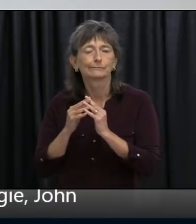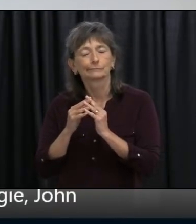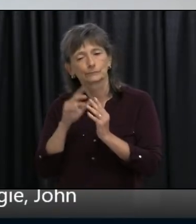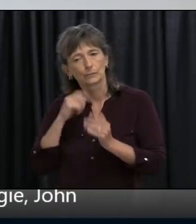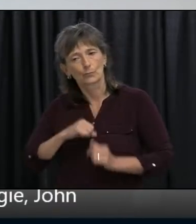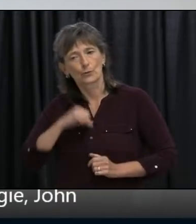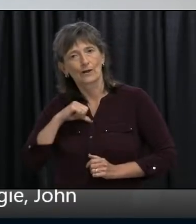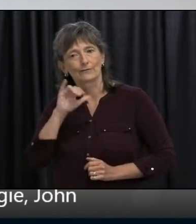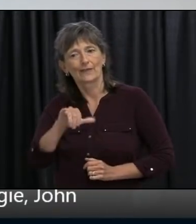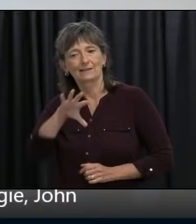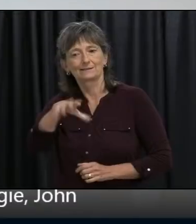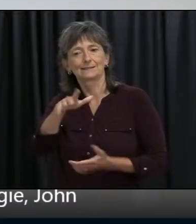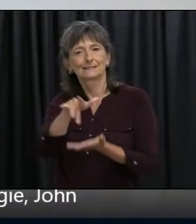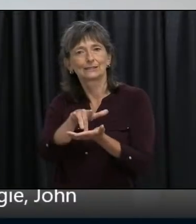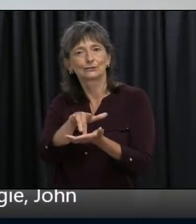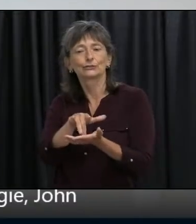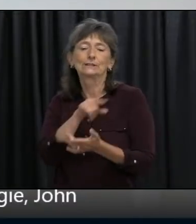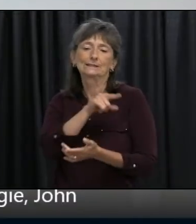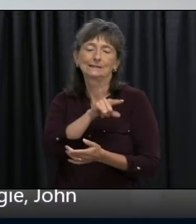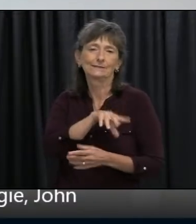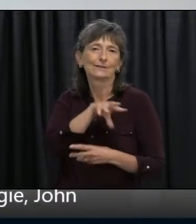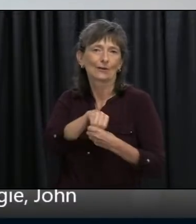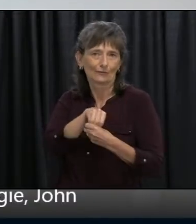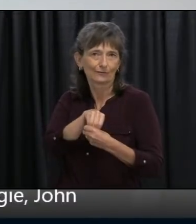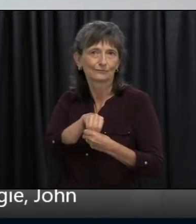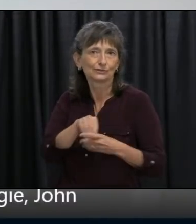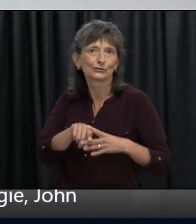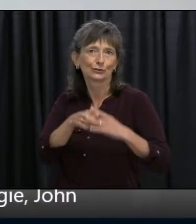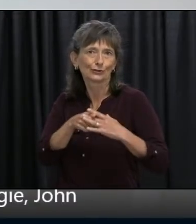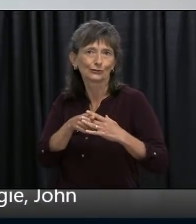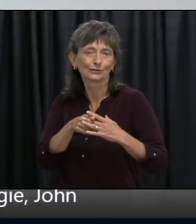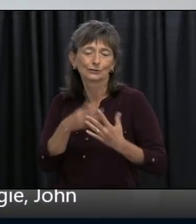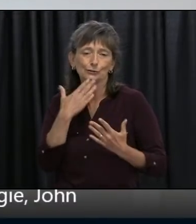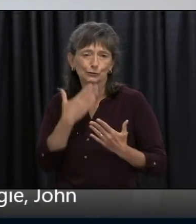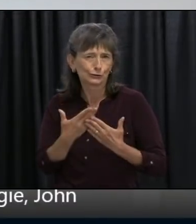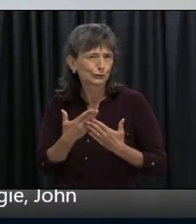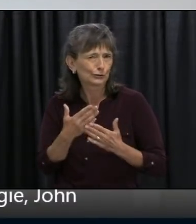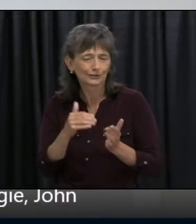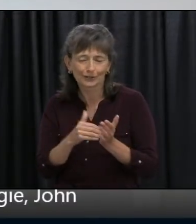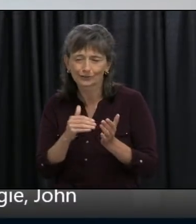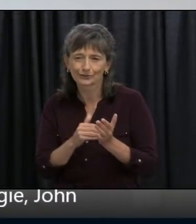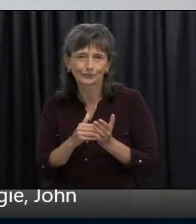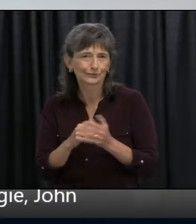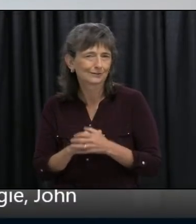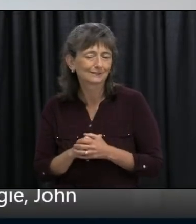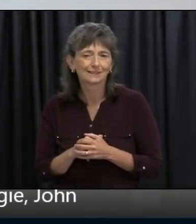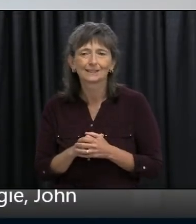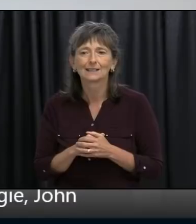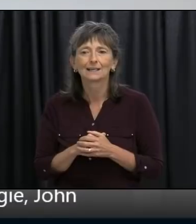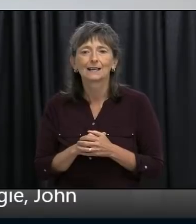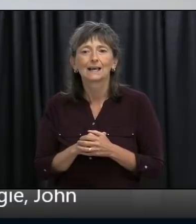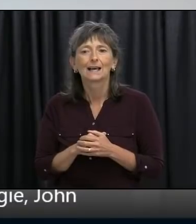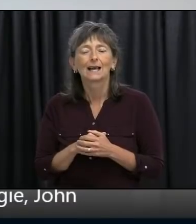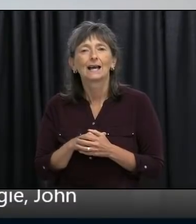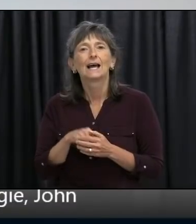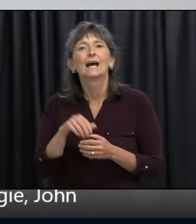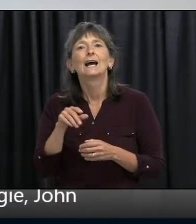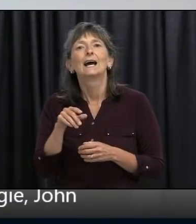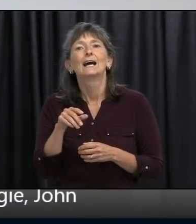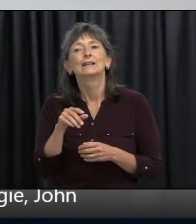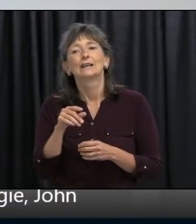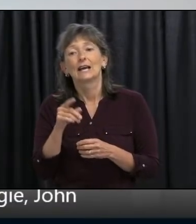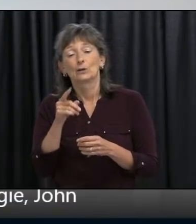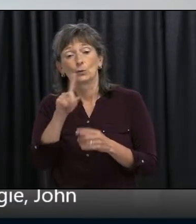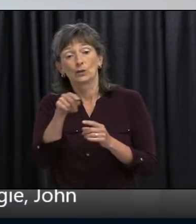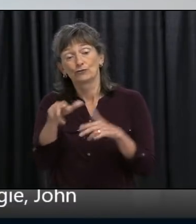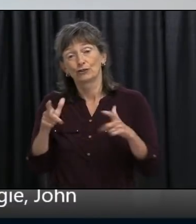of Newfoundland and Labrador. He was a nice guy, and he was a good doctor, and he left a hole when he retired, and he'll leave a slightly